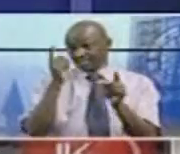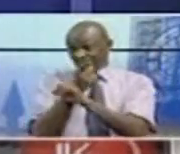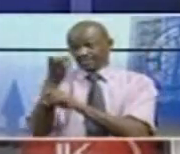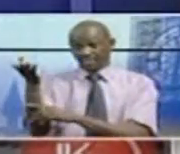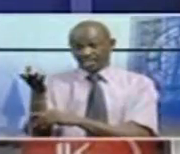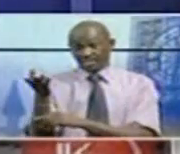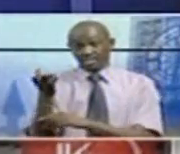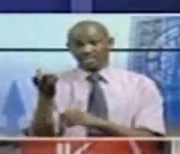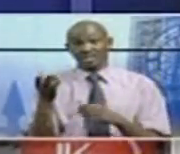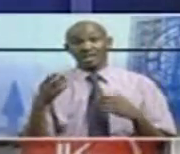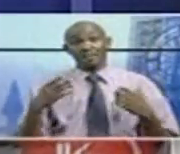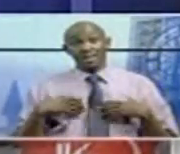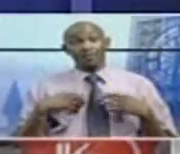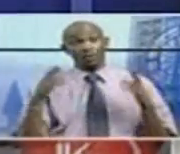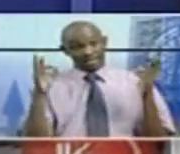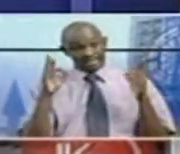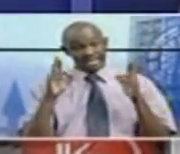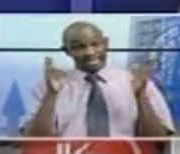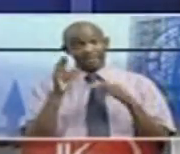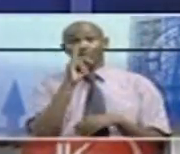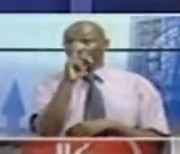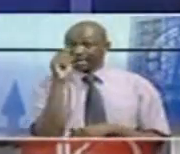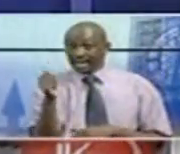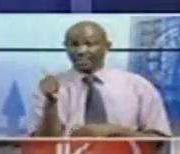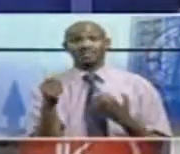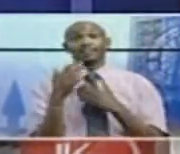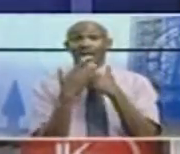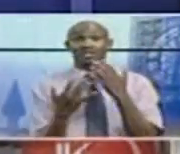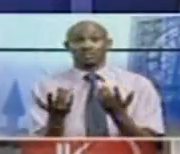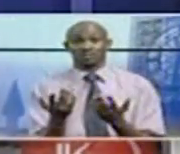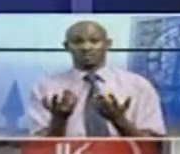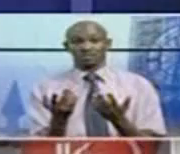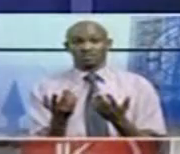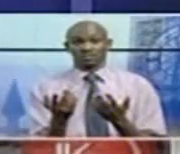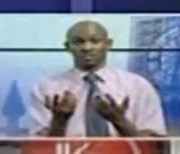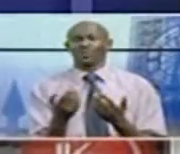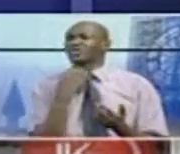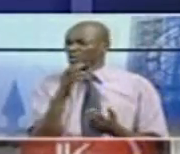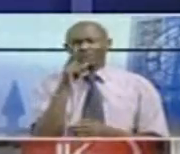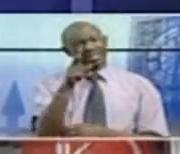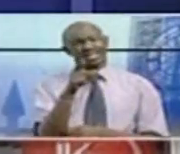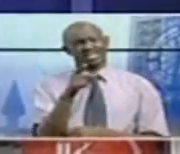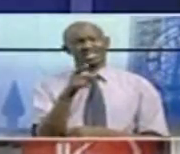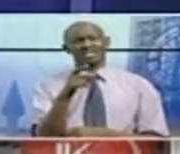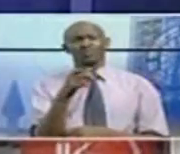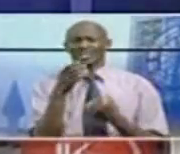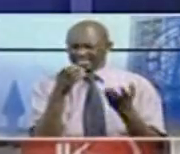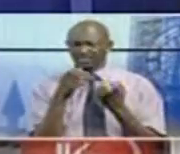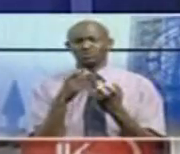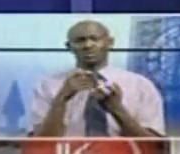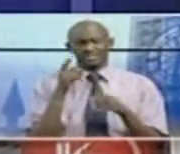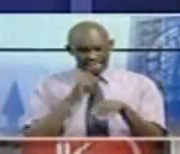people are getting ready for each other's blood. And we don't want that. We need to bring down so that when